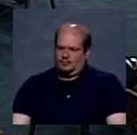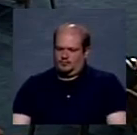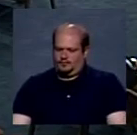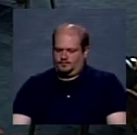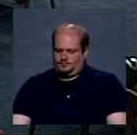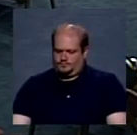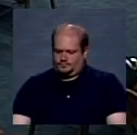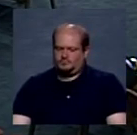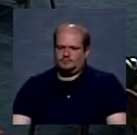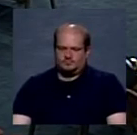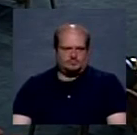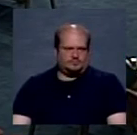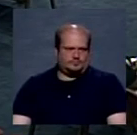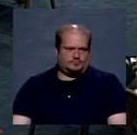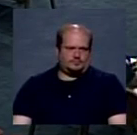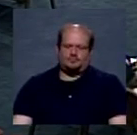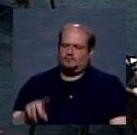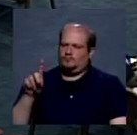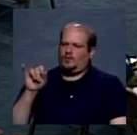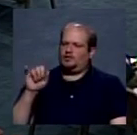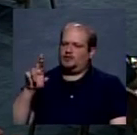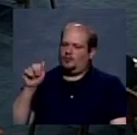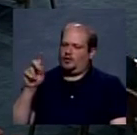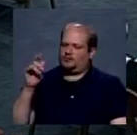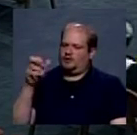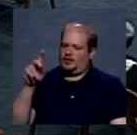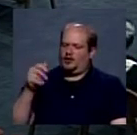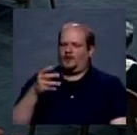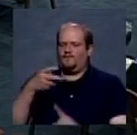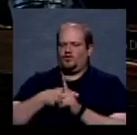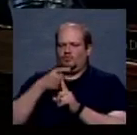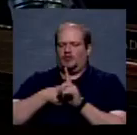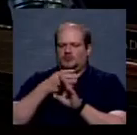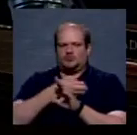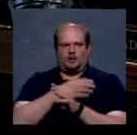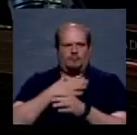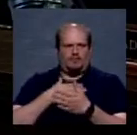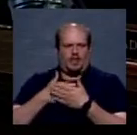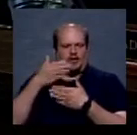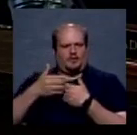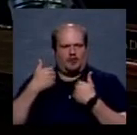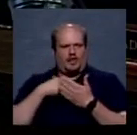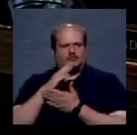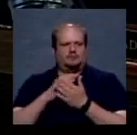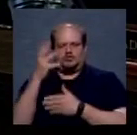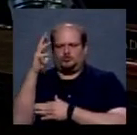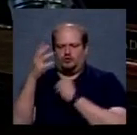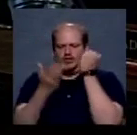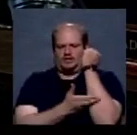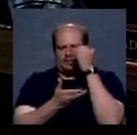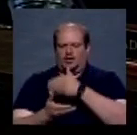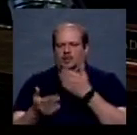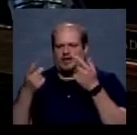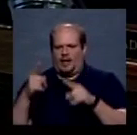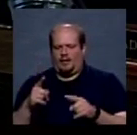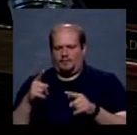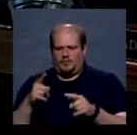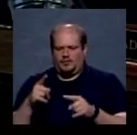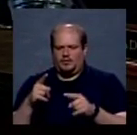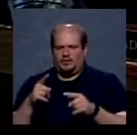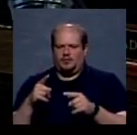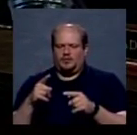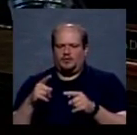Director Adcock, you're recognized, yes. Please. Mr. Moore, a few months ago, my neighbor had some trees cut. And it happened to be by a man that